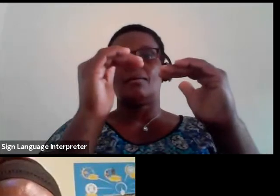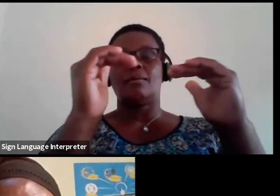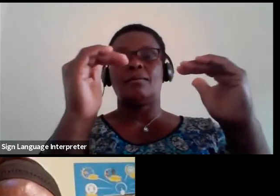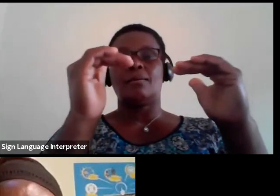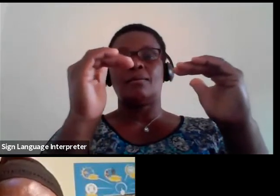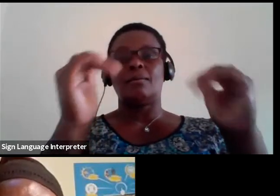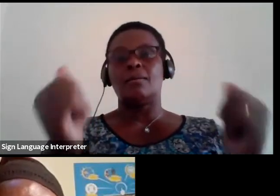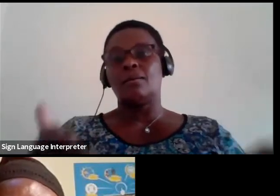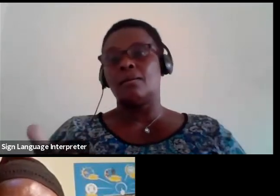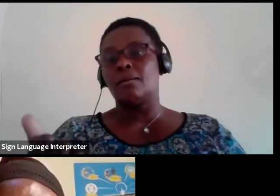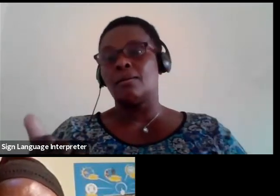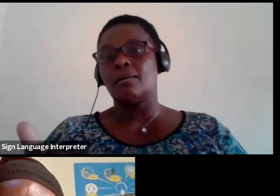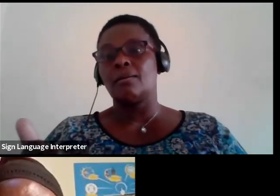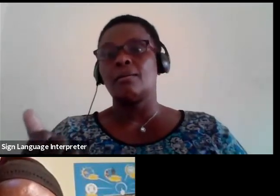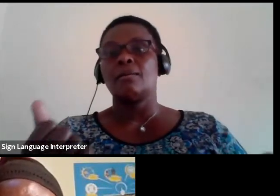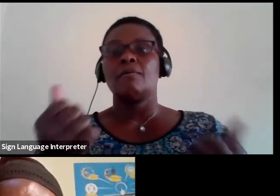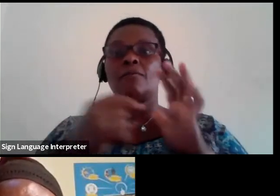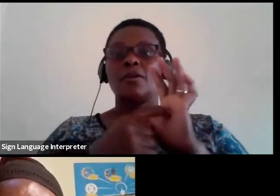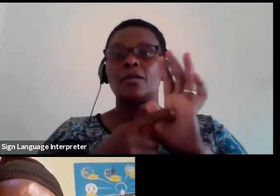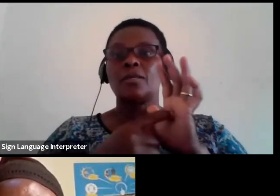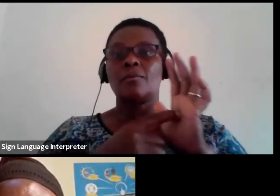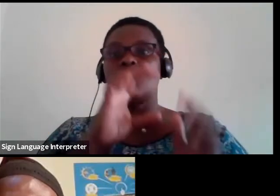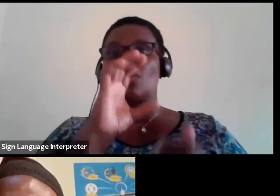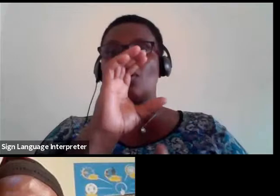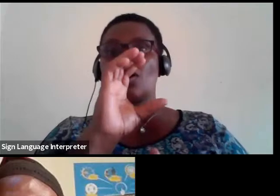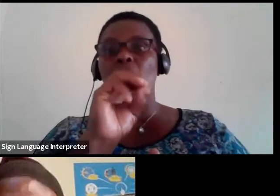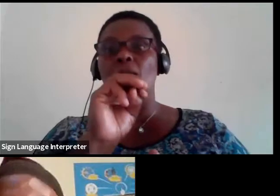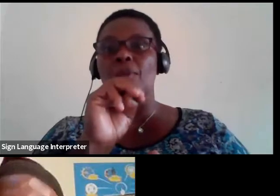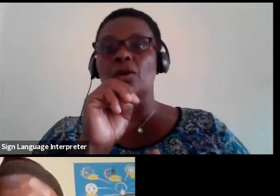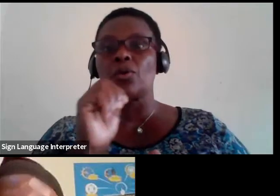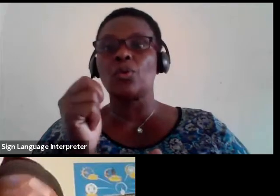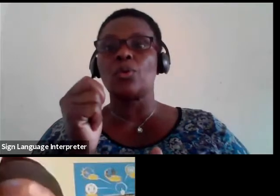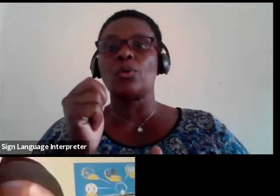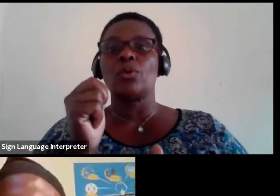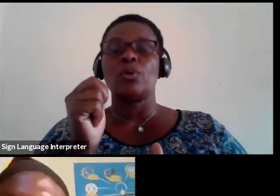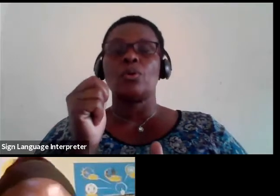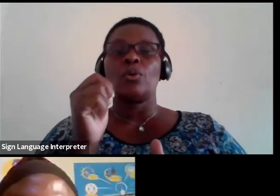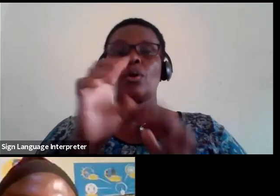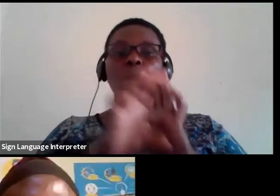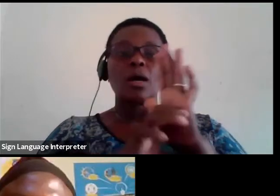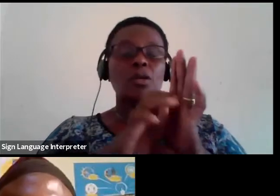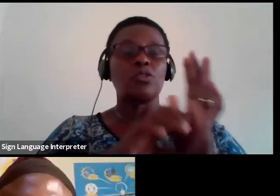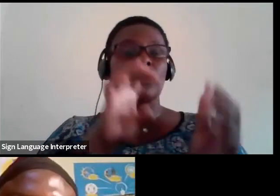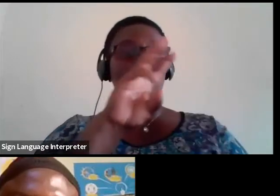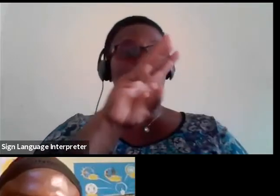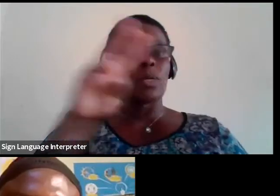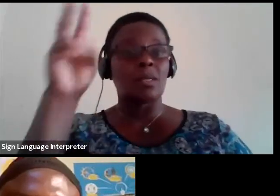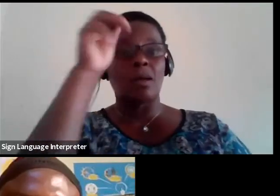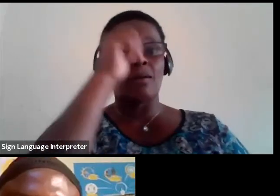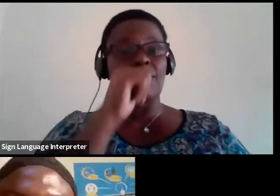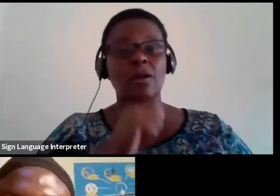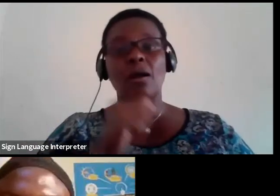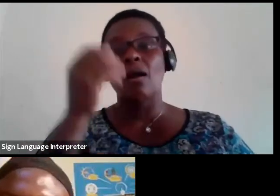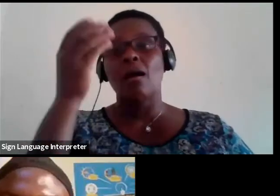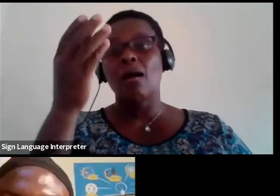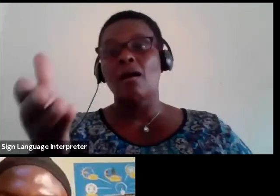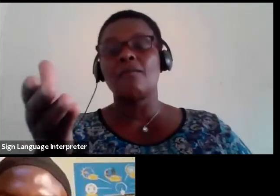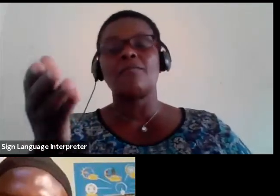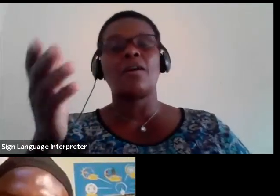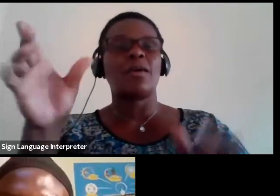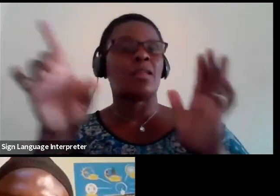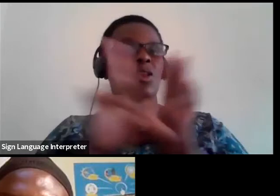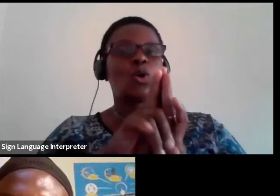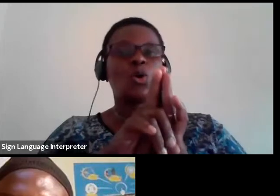in Cameroon, we have the law on cybersecurity and cyber criminality, an interesting law which, in my opinion,